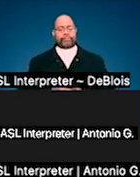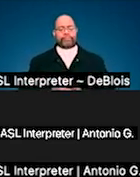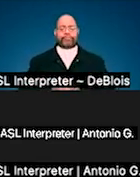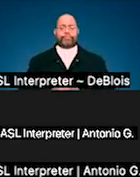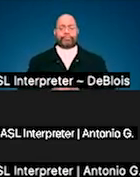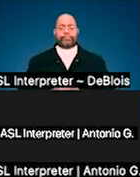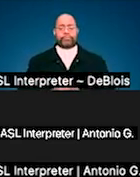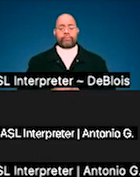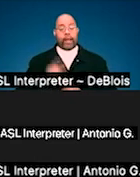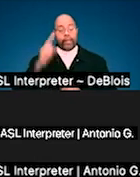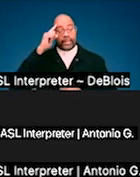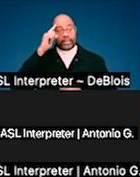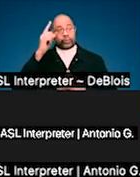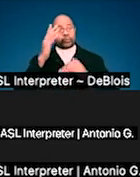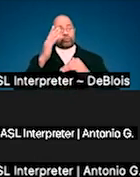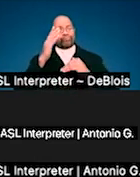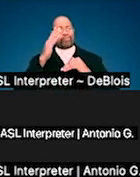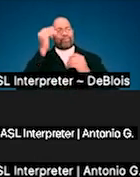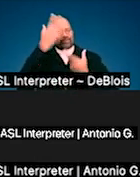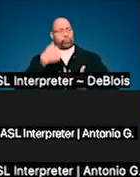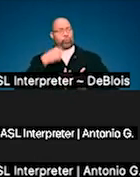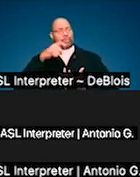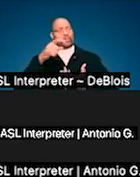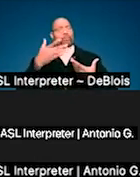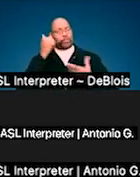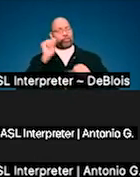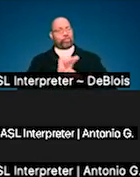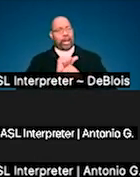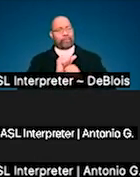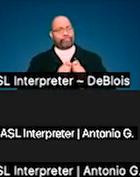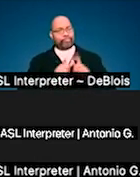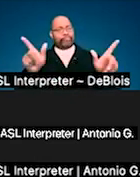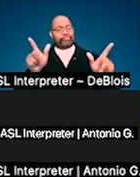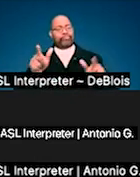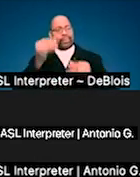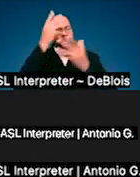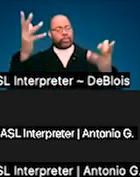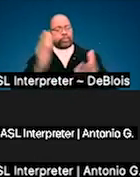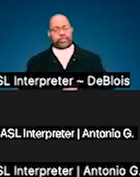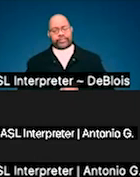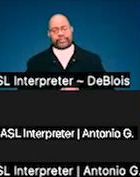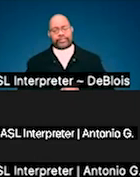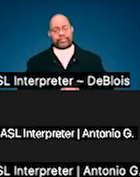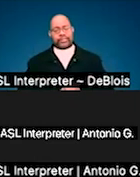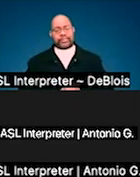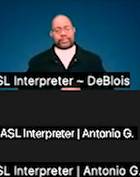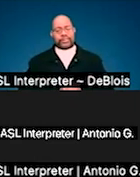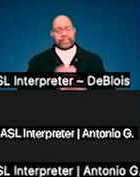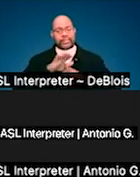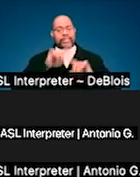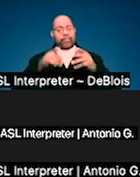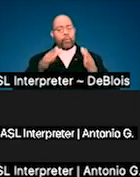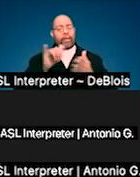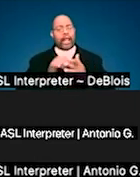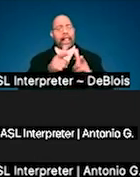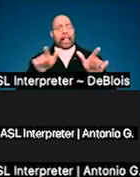which I think signals to us at the federal government that we need to do a better job of getting this information out, getting it out in ways that are